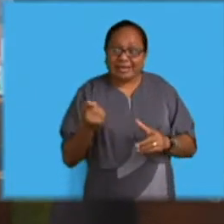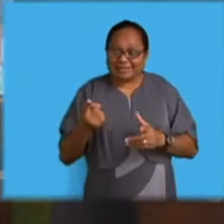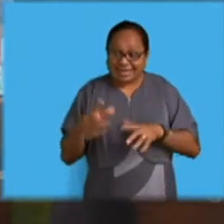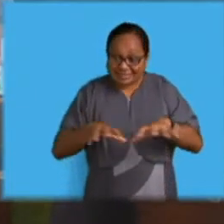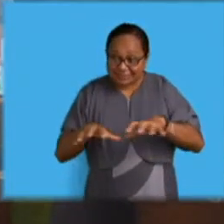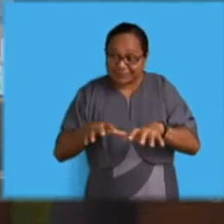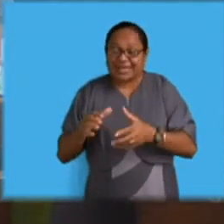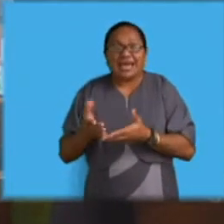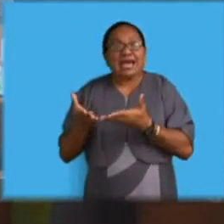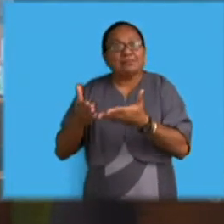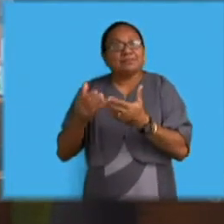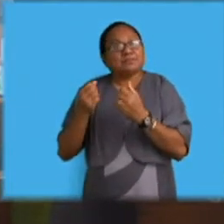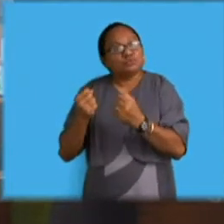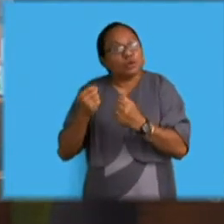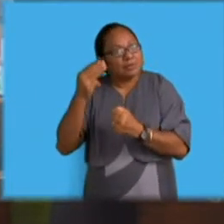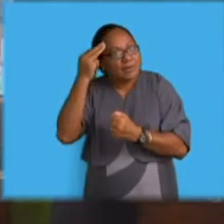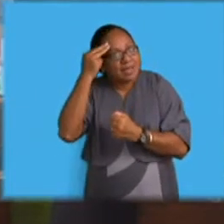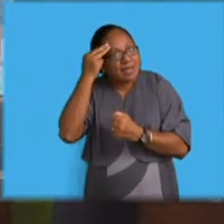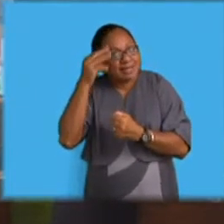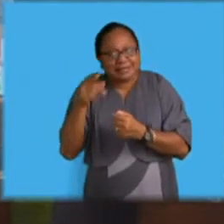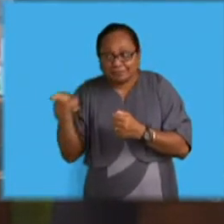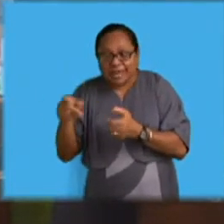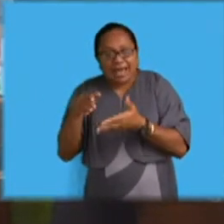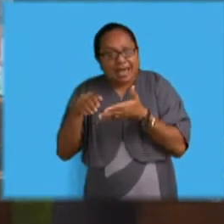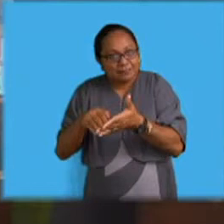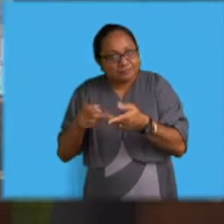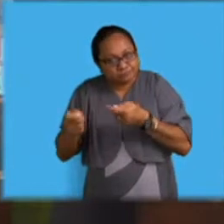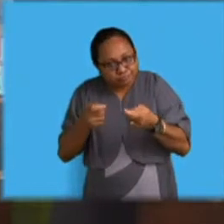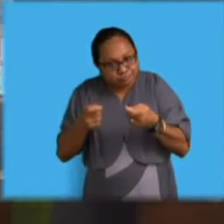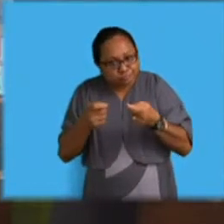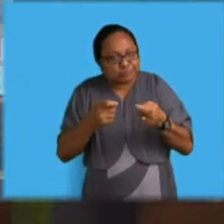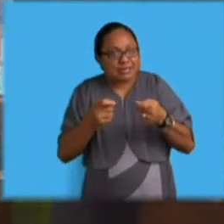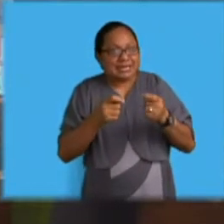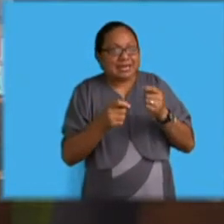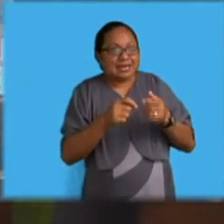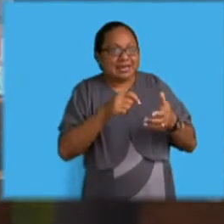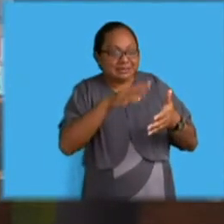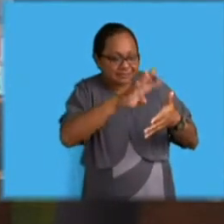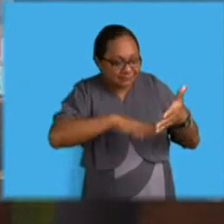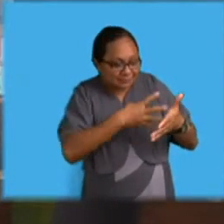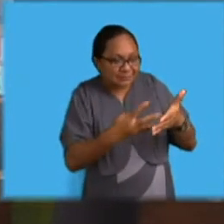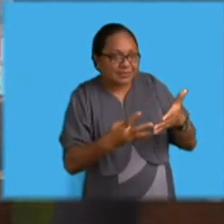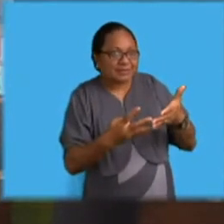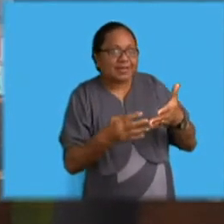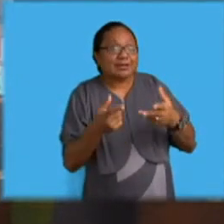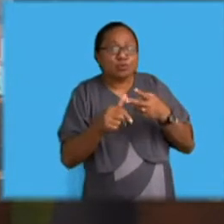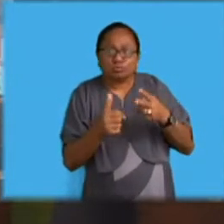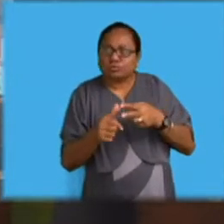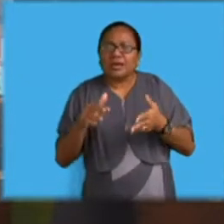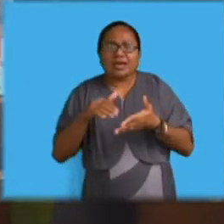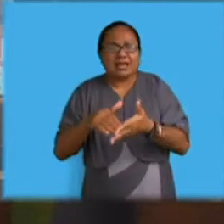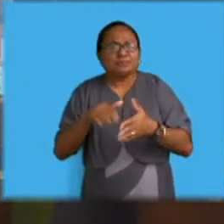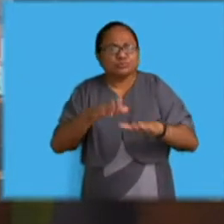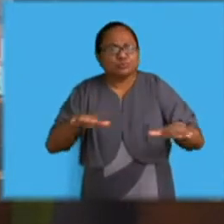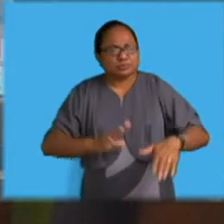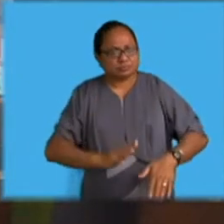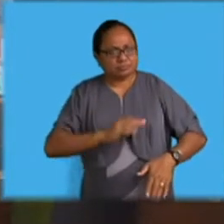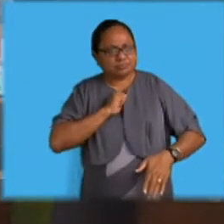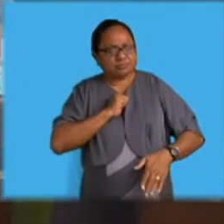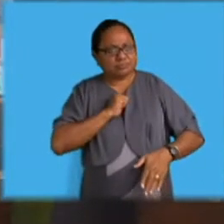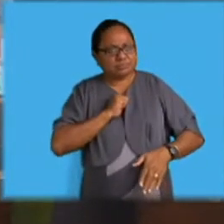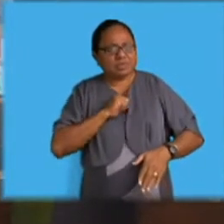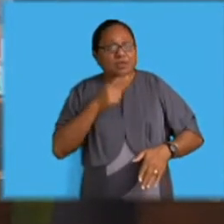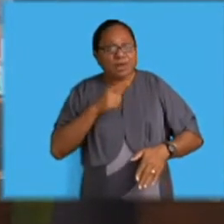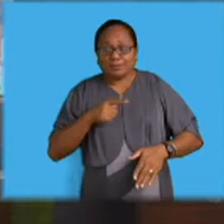promoting better time management skills and prioritizing, to raising a child's self-esteem and confidence, to always striving for